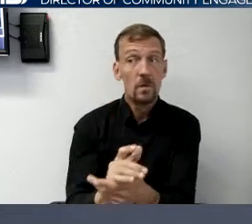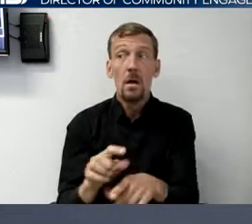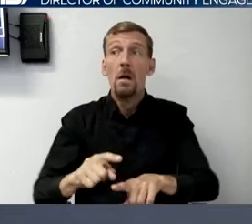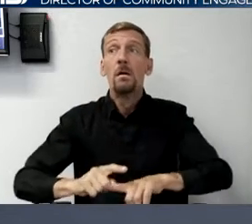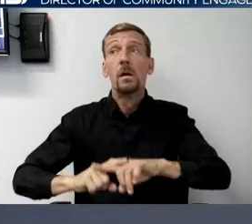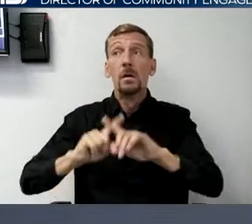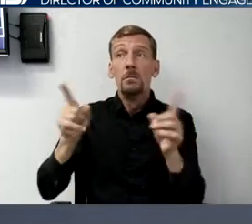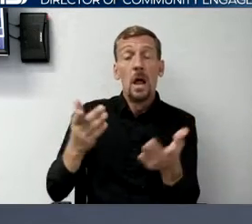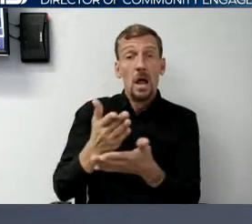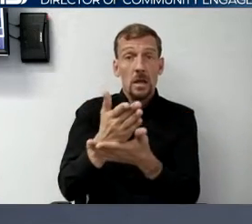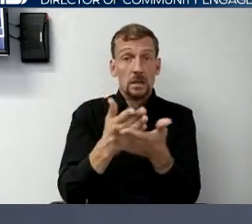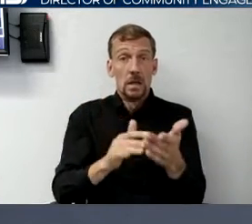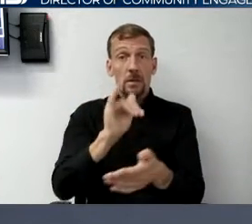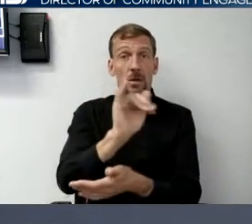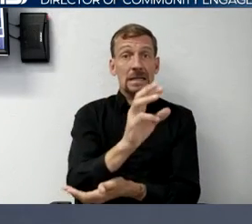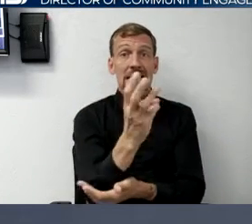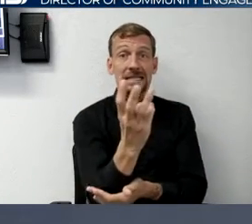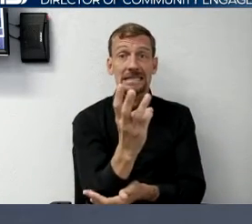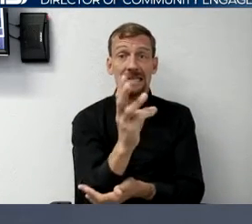been, of those